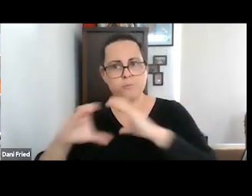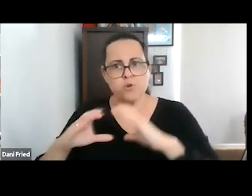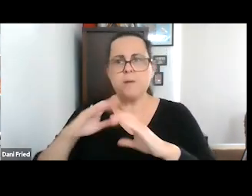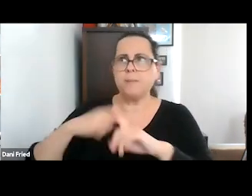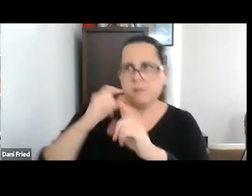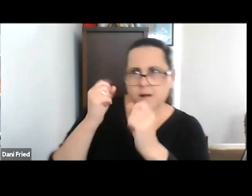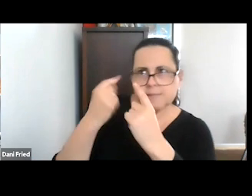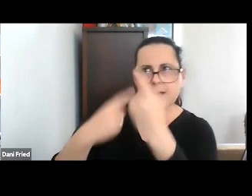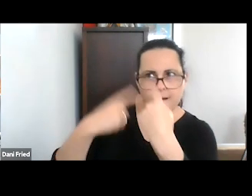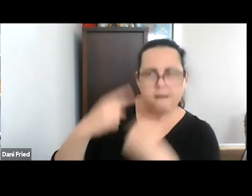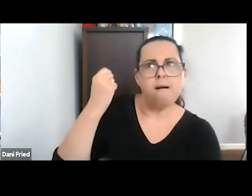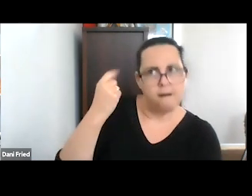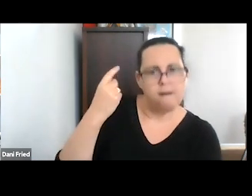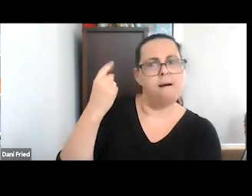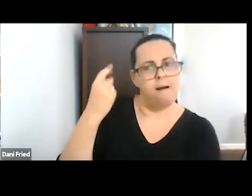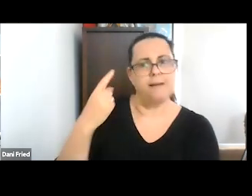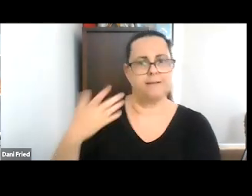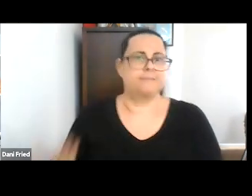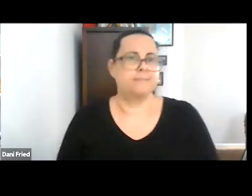the GP is saying.